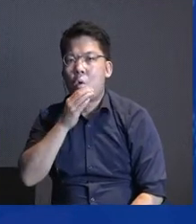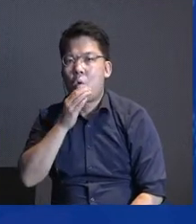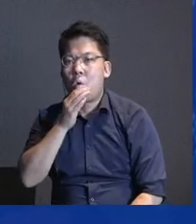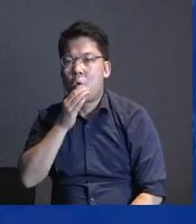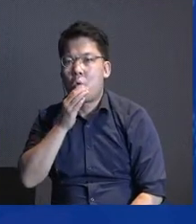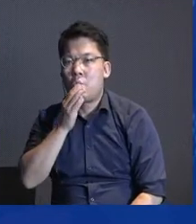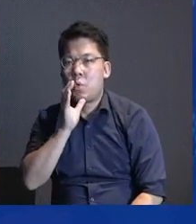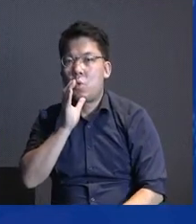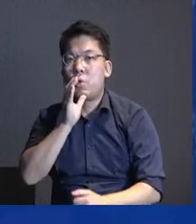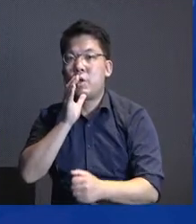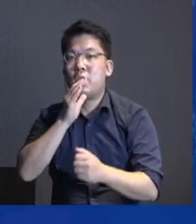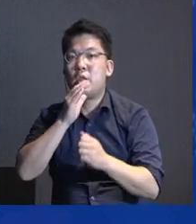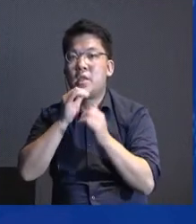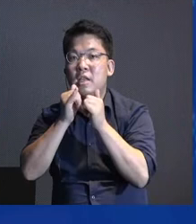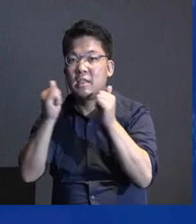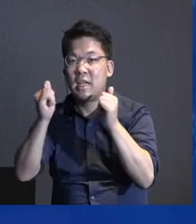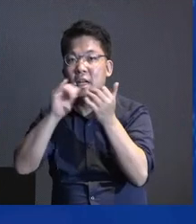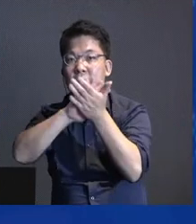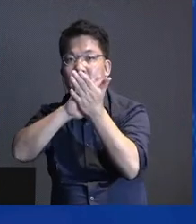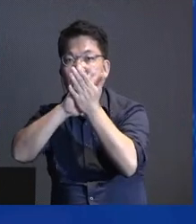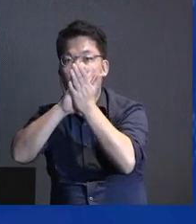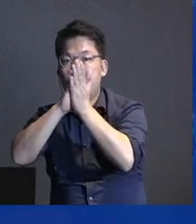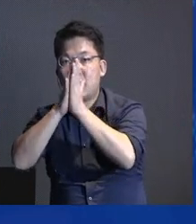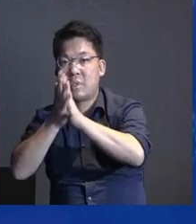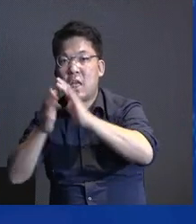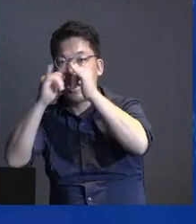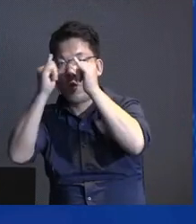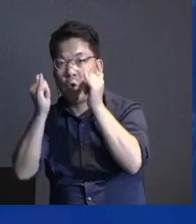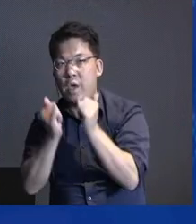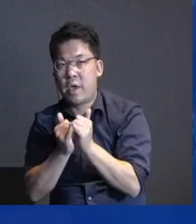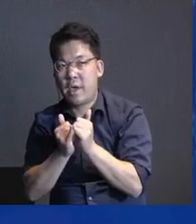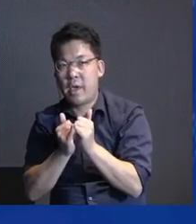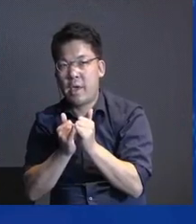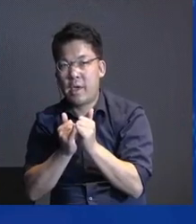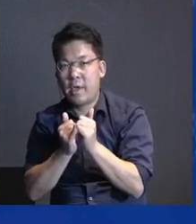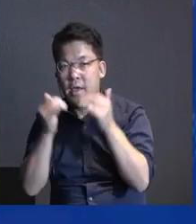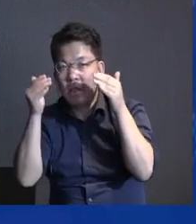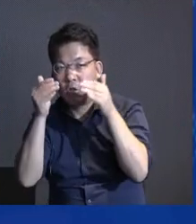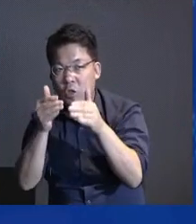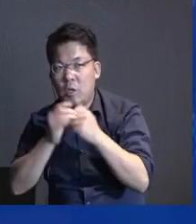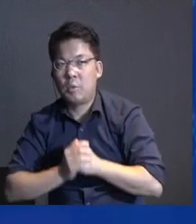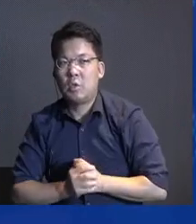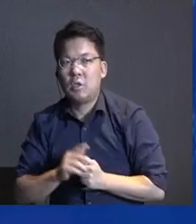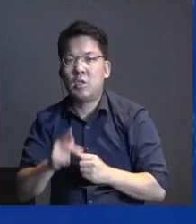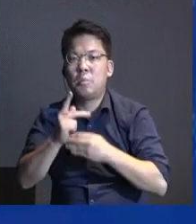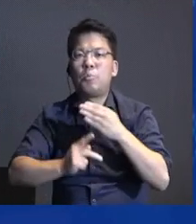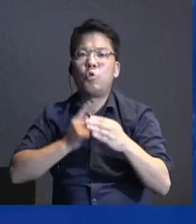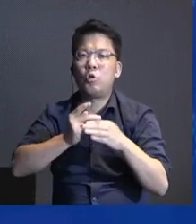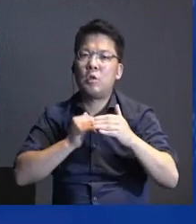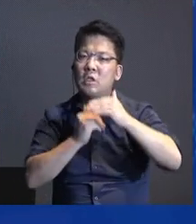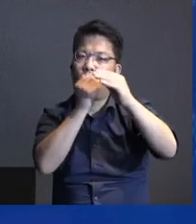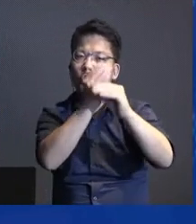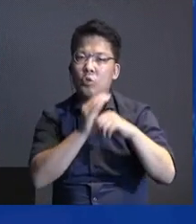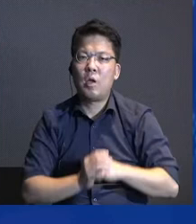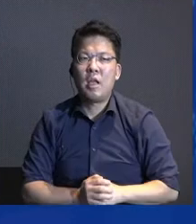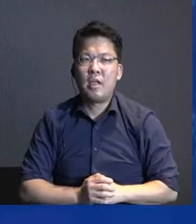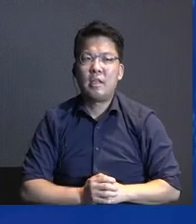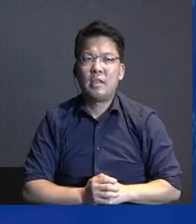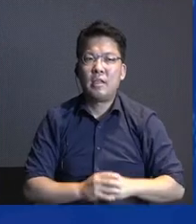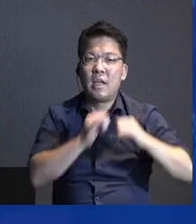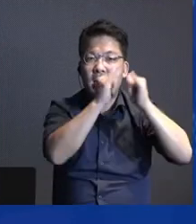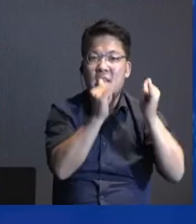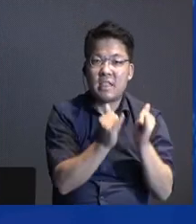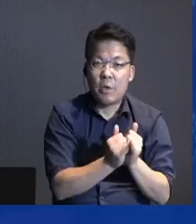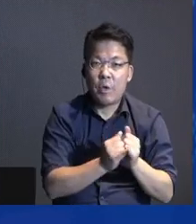that they have the capacity to benefit the community and society. Even when the person is a